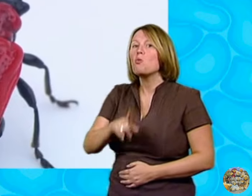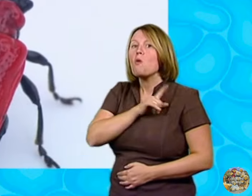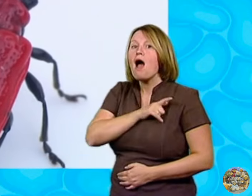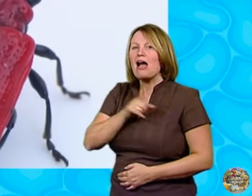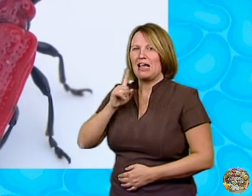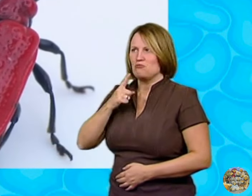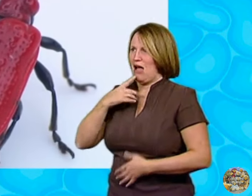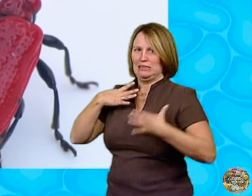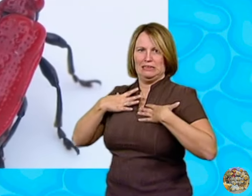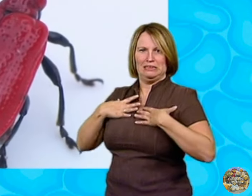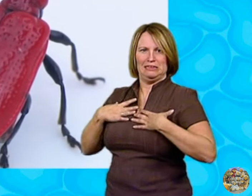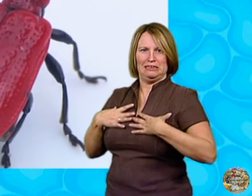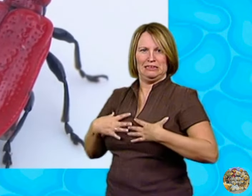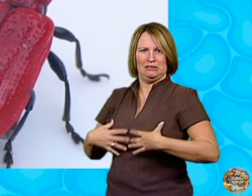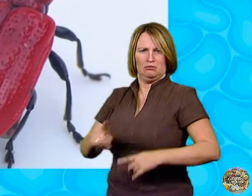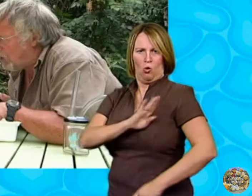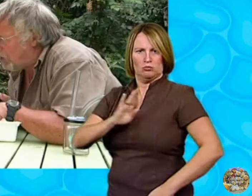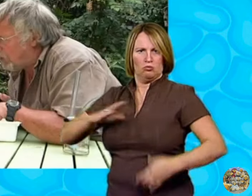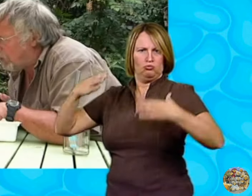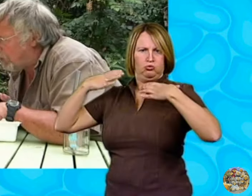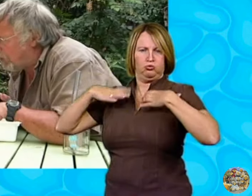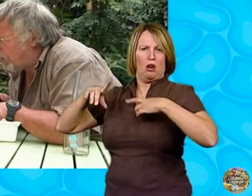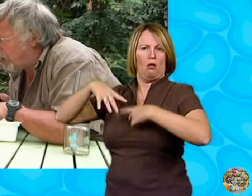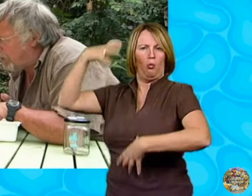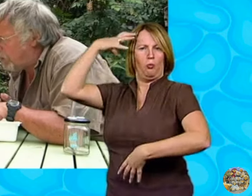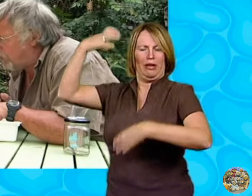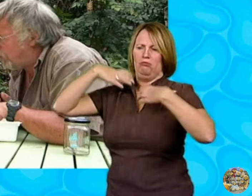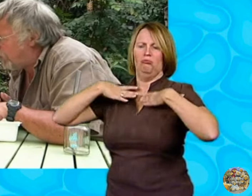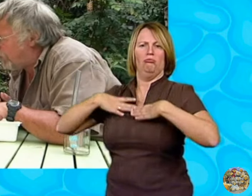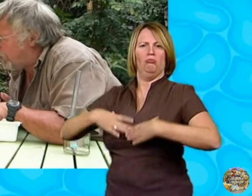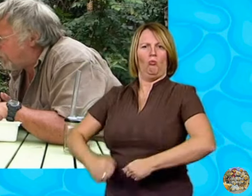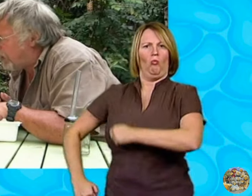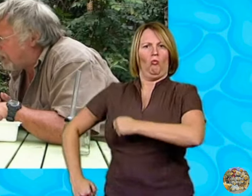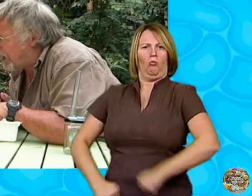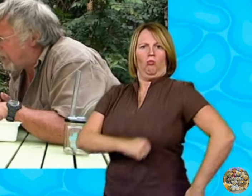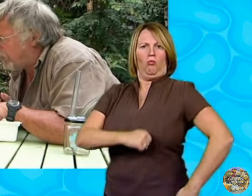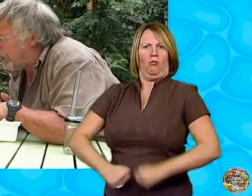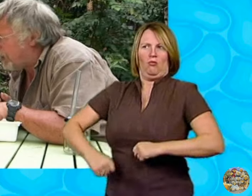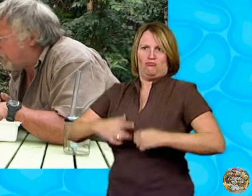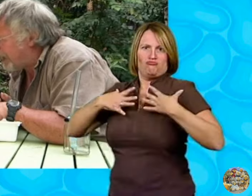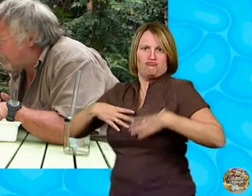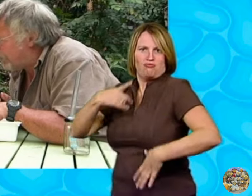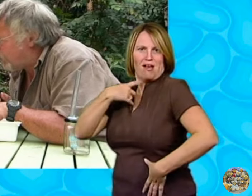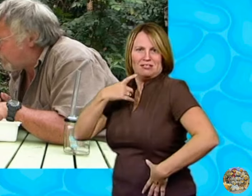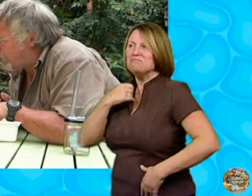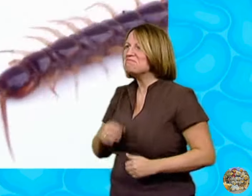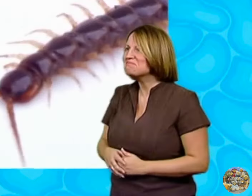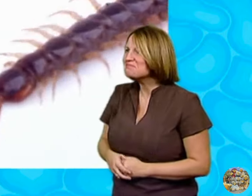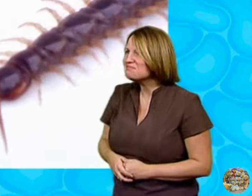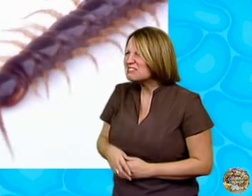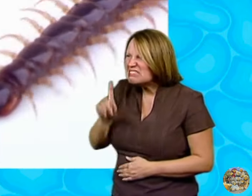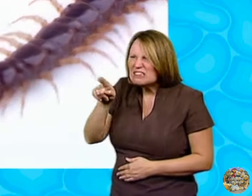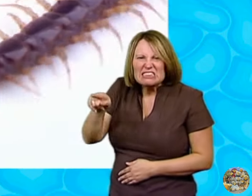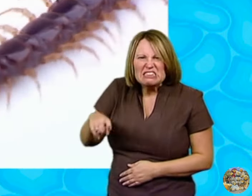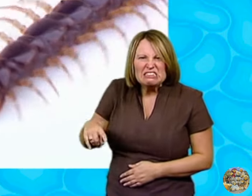think it's because that lovely red colour is like, you know, some of the soldiers' uniforms, like they have at Buckingham Palace, and they're all in bright